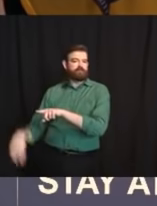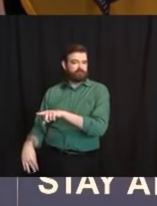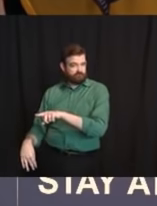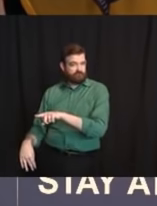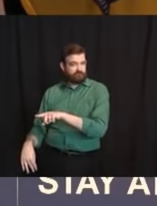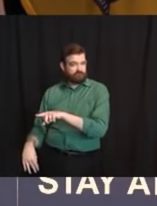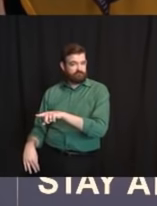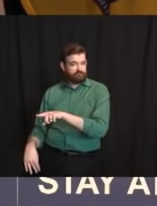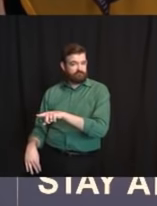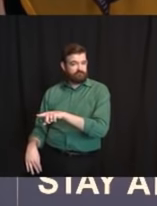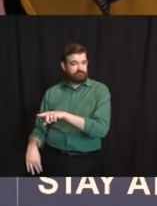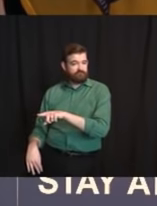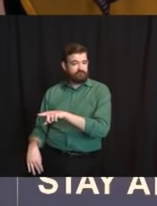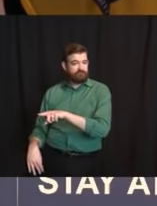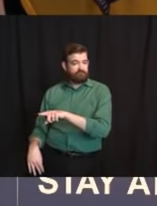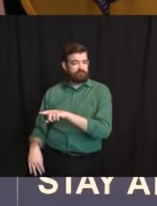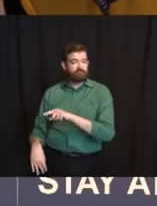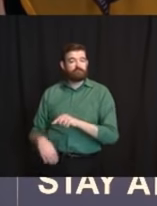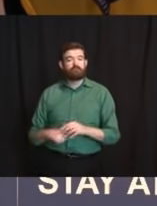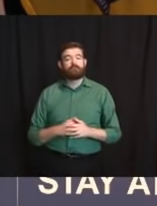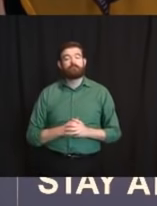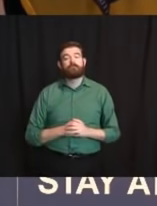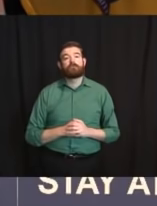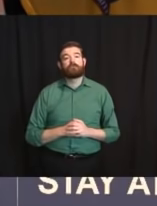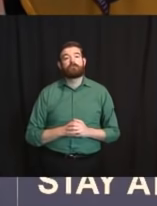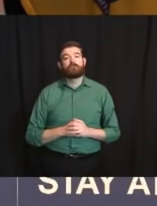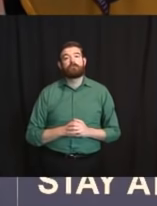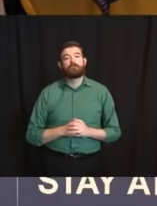care facilities in the state, and as shared, there are